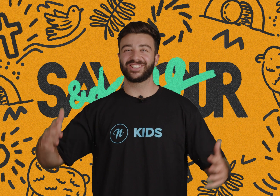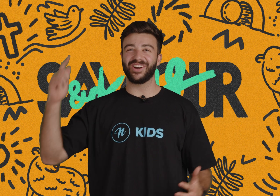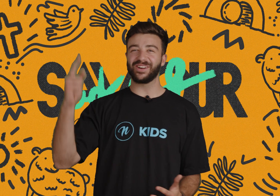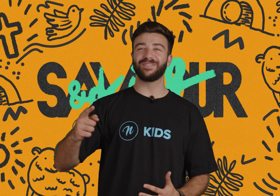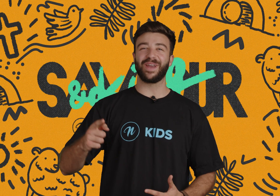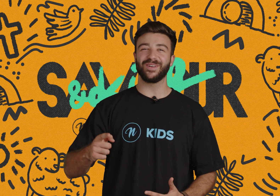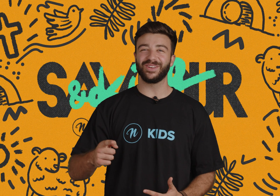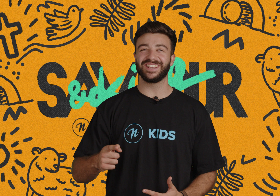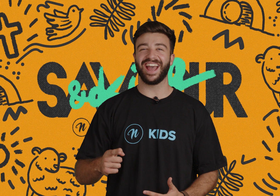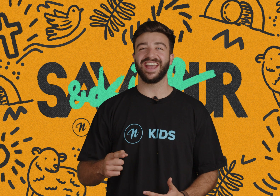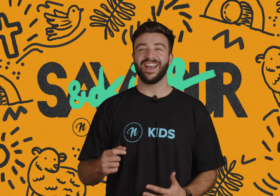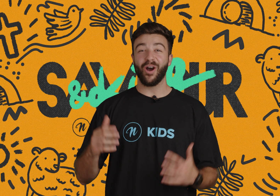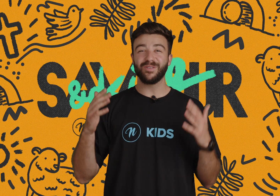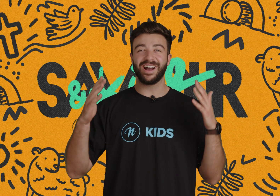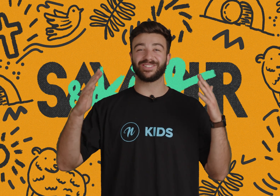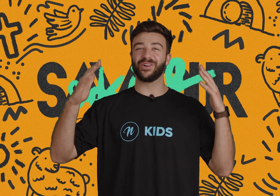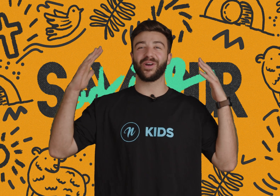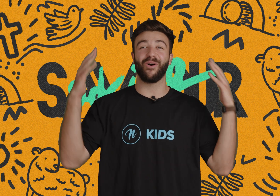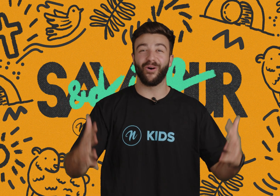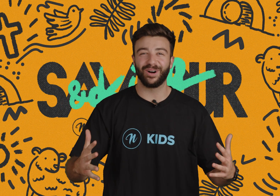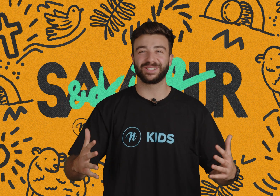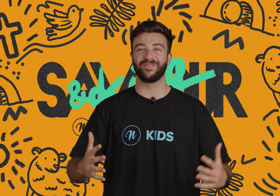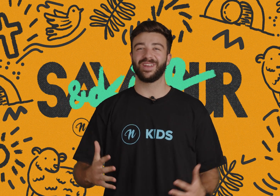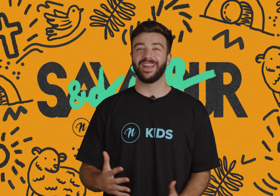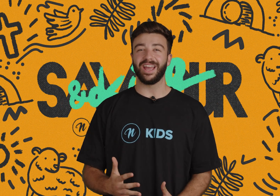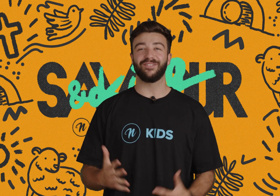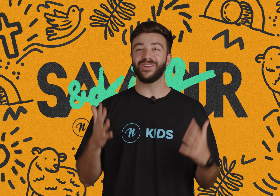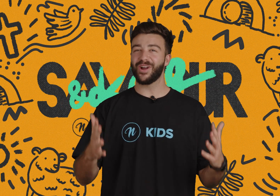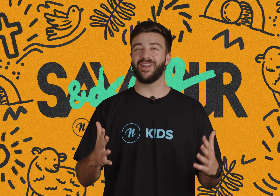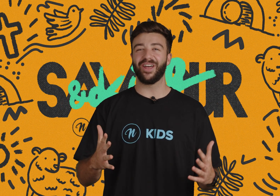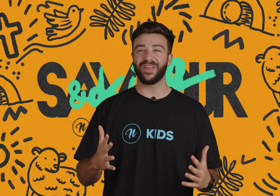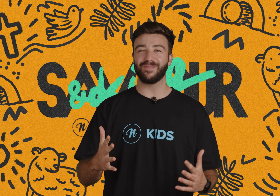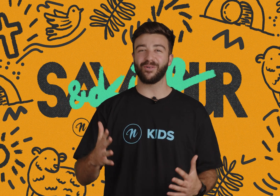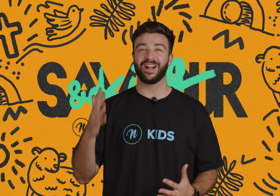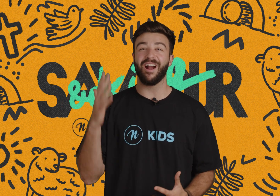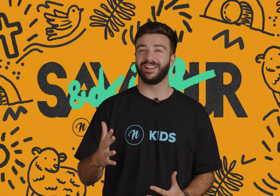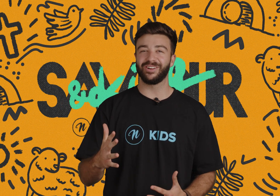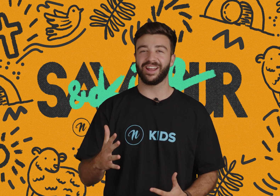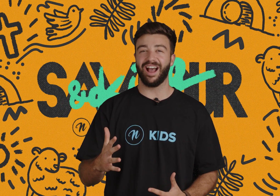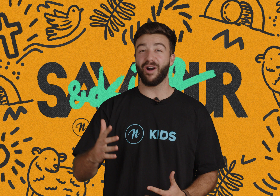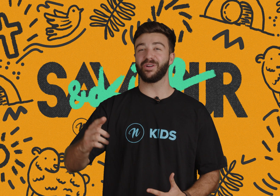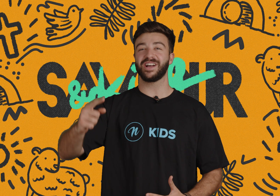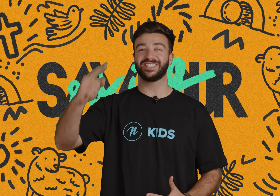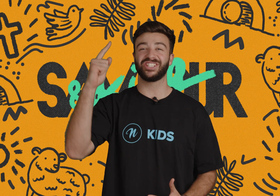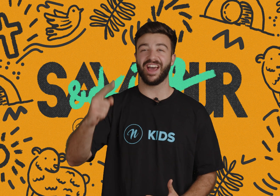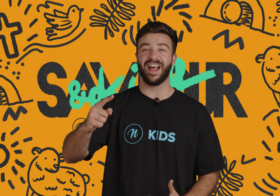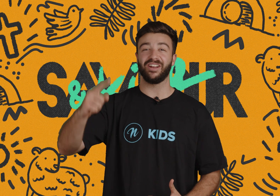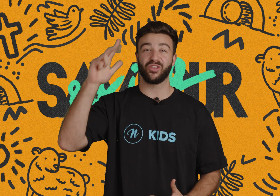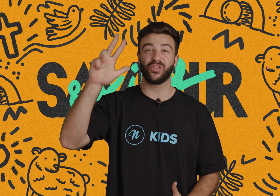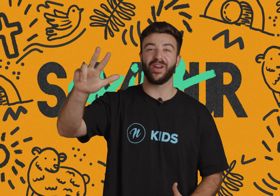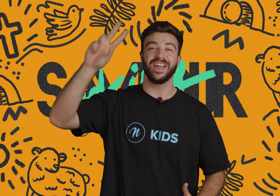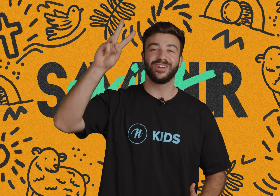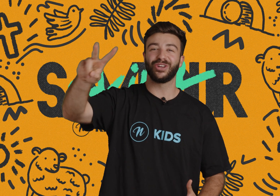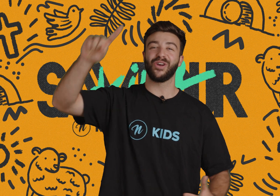Hey Jump, it's so good to be with you today. Hope you guys are all doing awesome. If you know what our theme that we are currently looking at, I want you guys to shout it